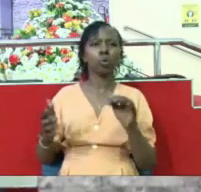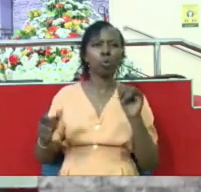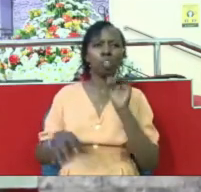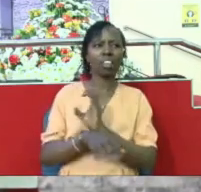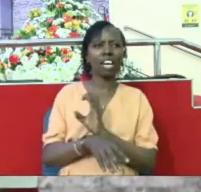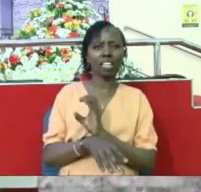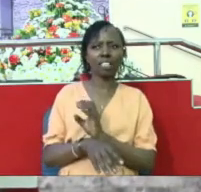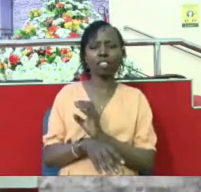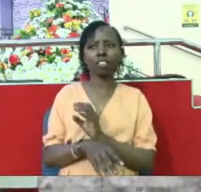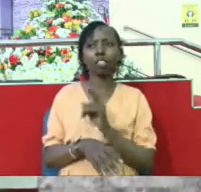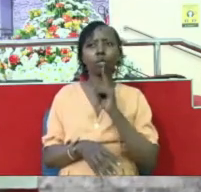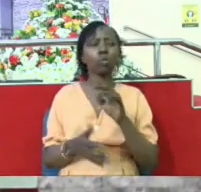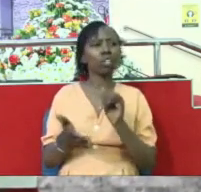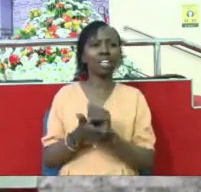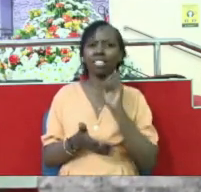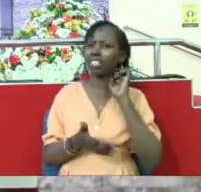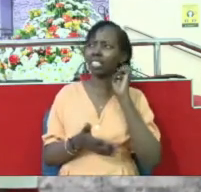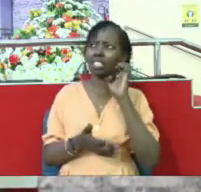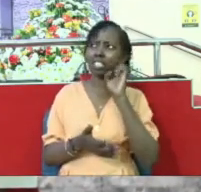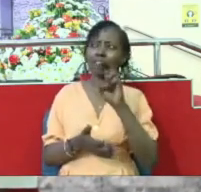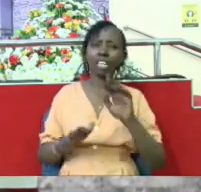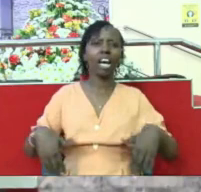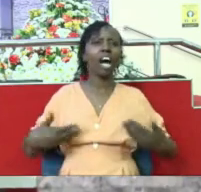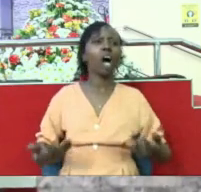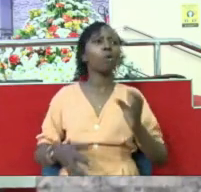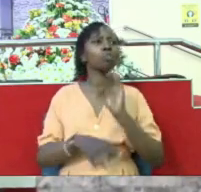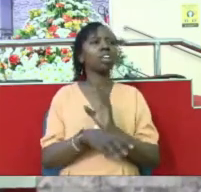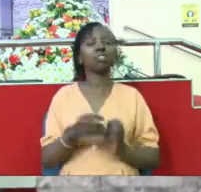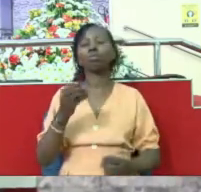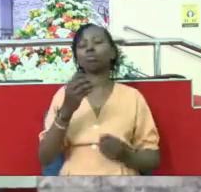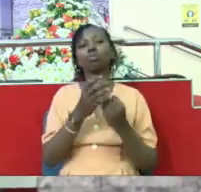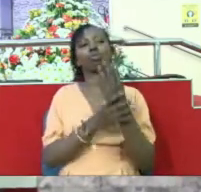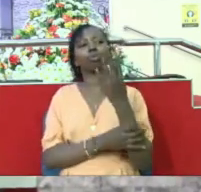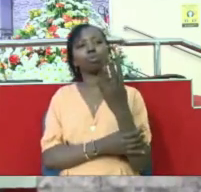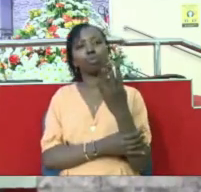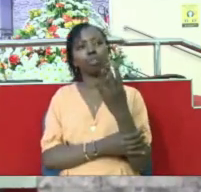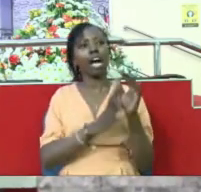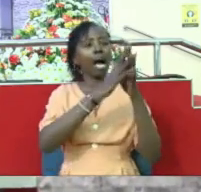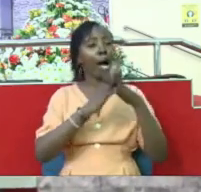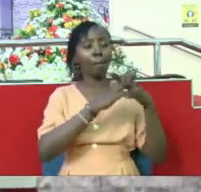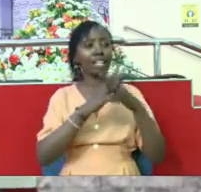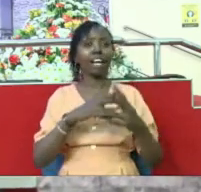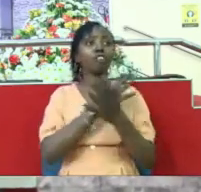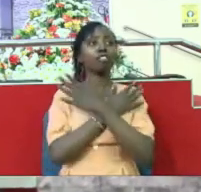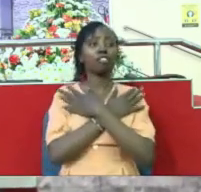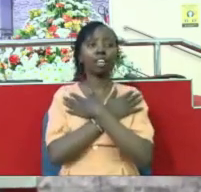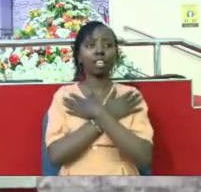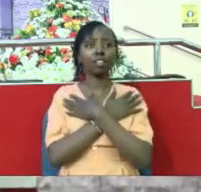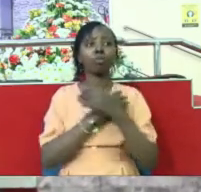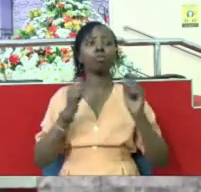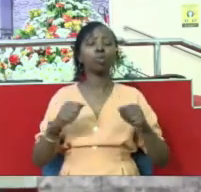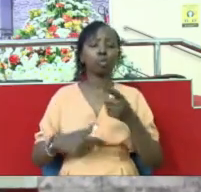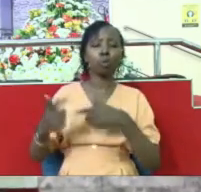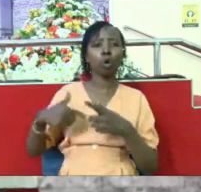doing great things. And I'm so excited that God has given me another opportunity.